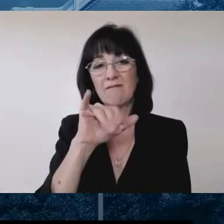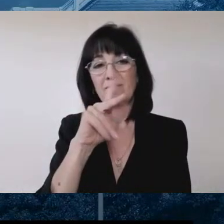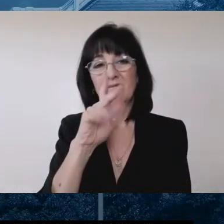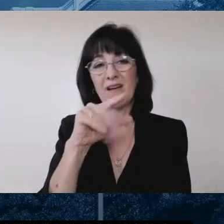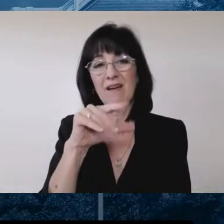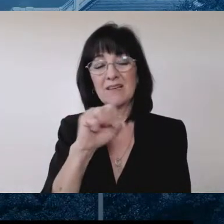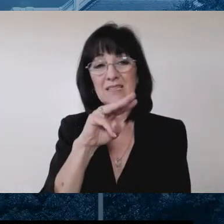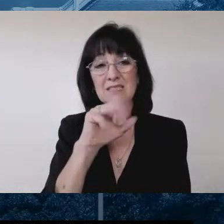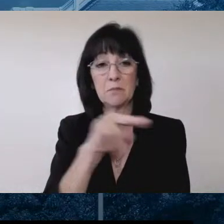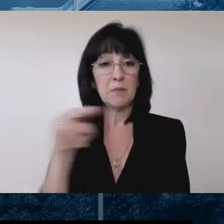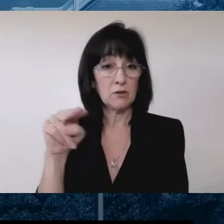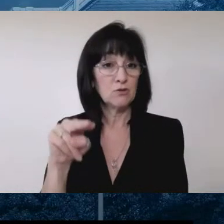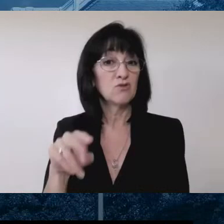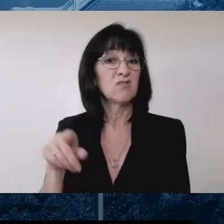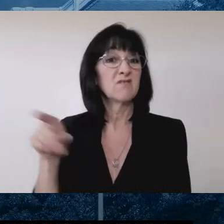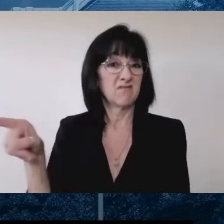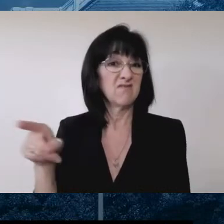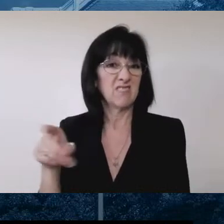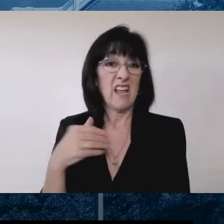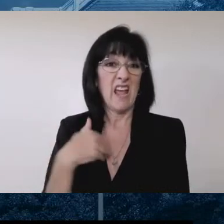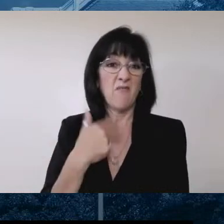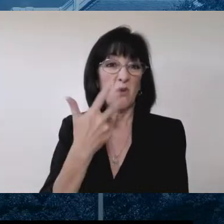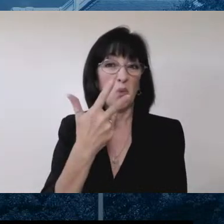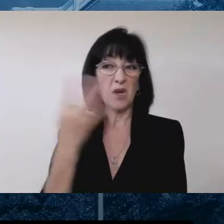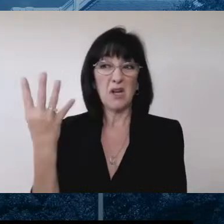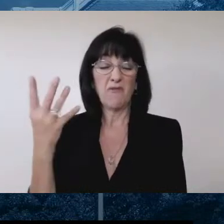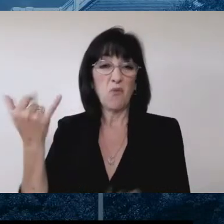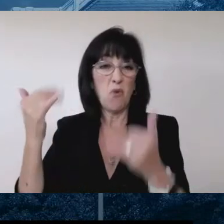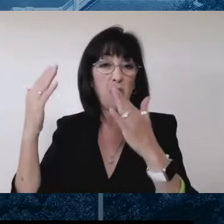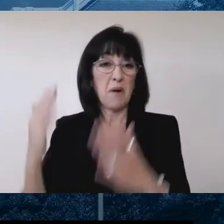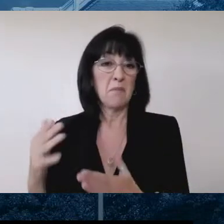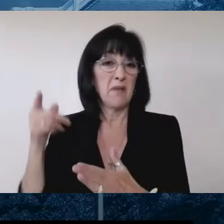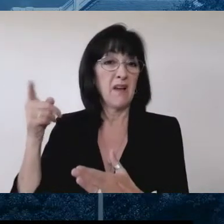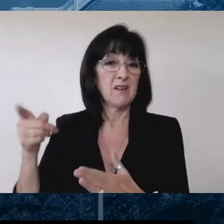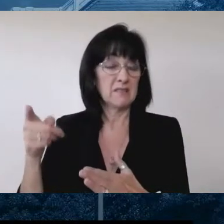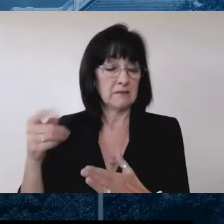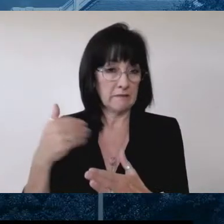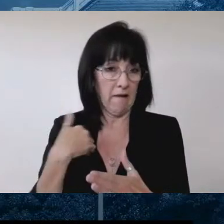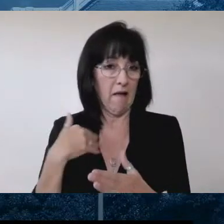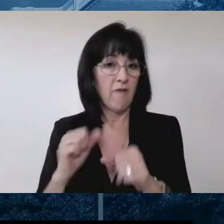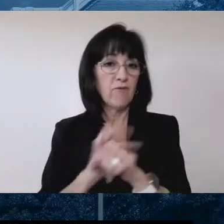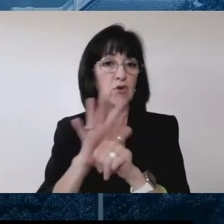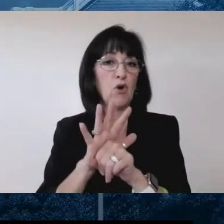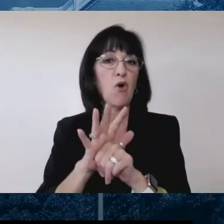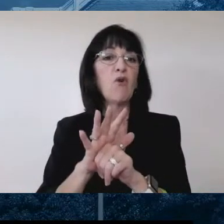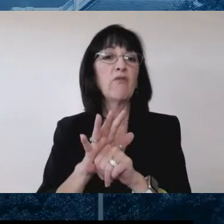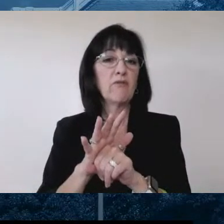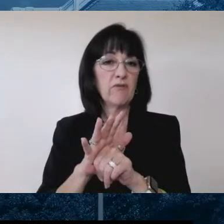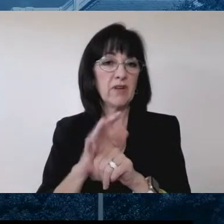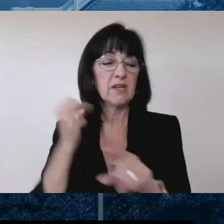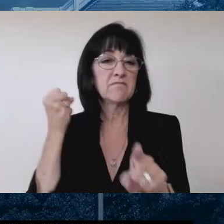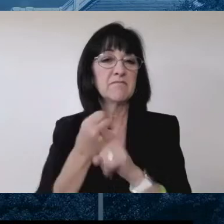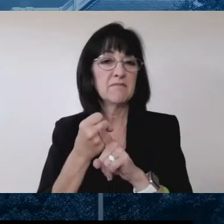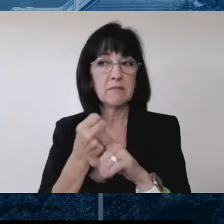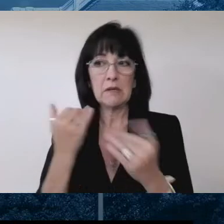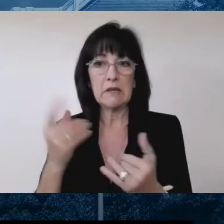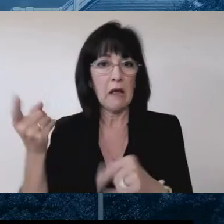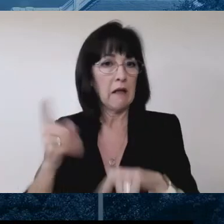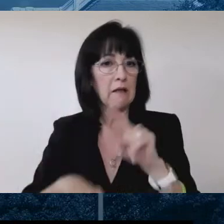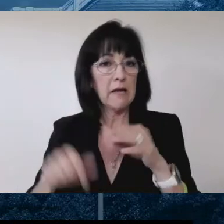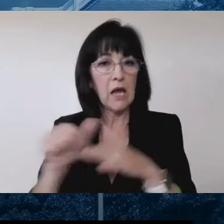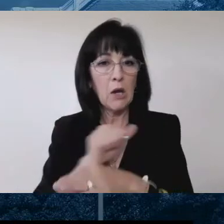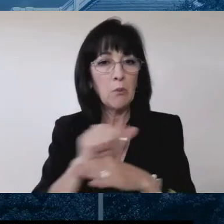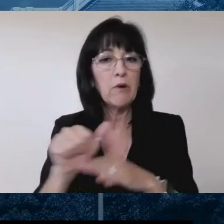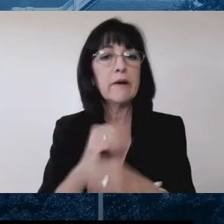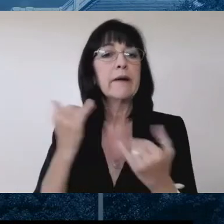now are test positive, and they're not able to be in practice, and so they've got a guy who's new and